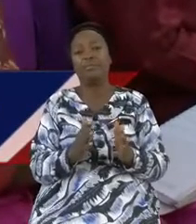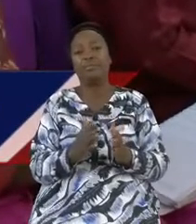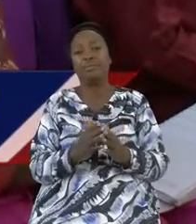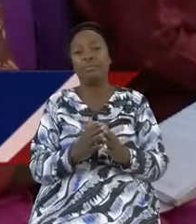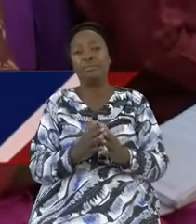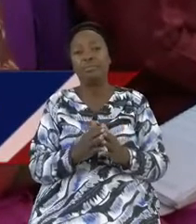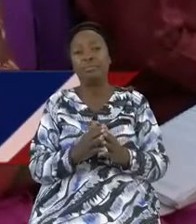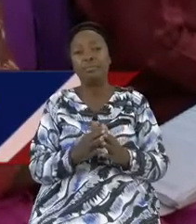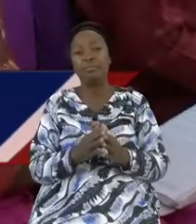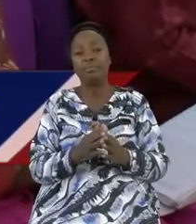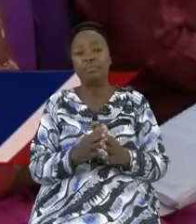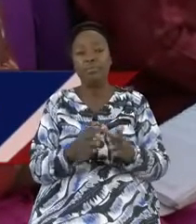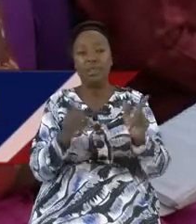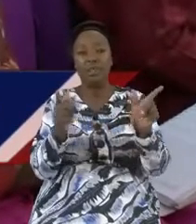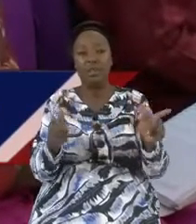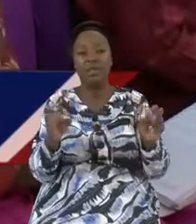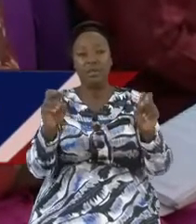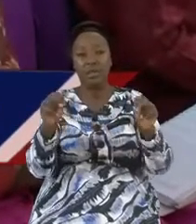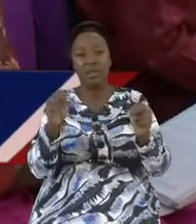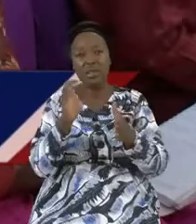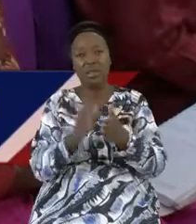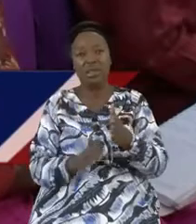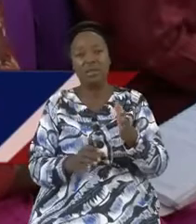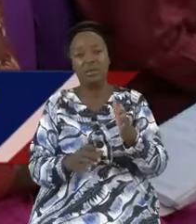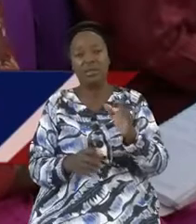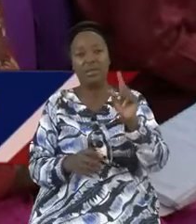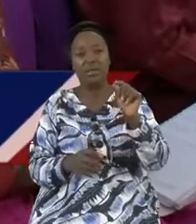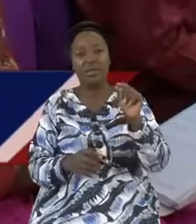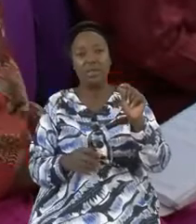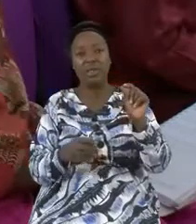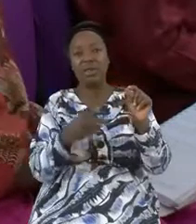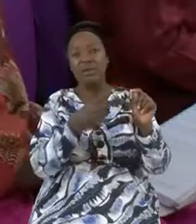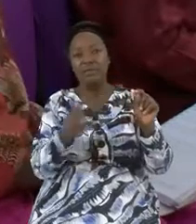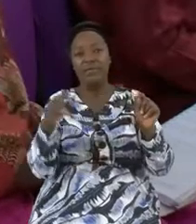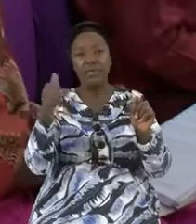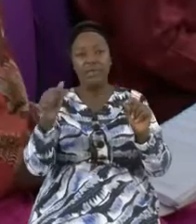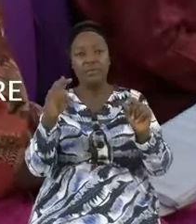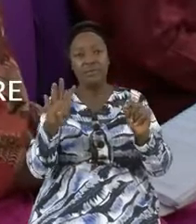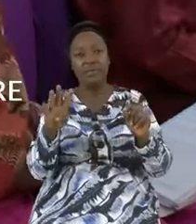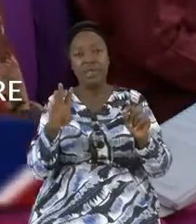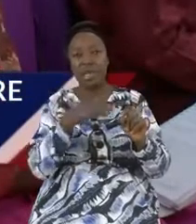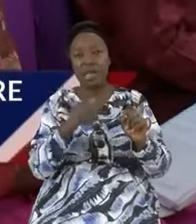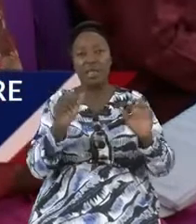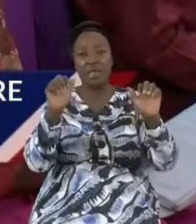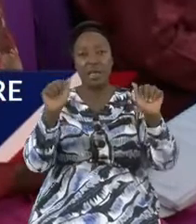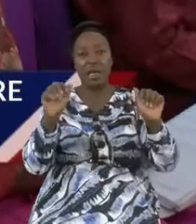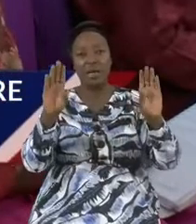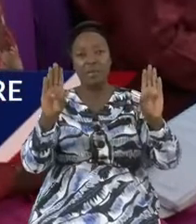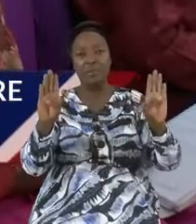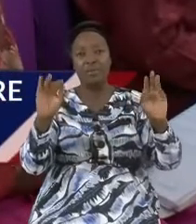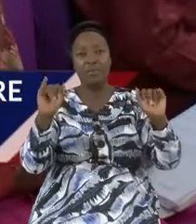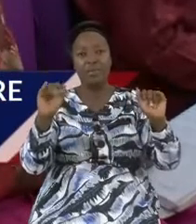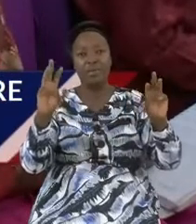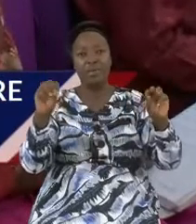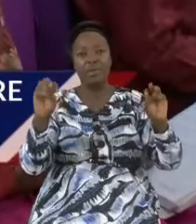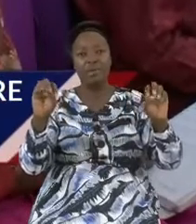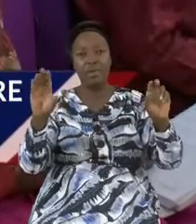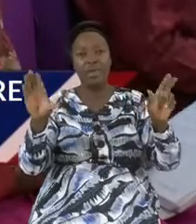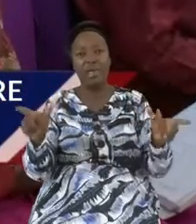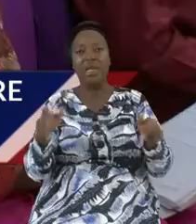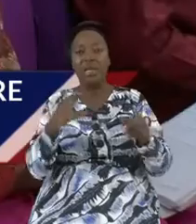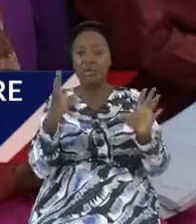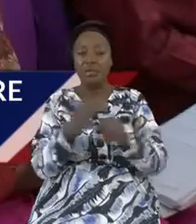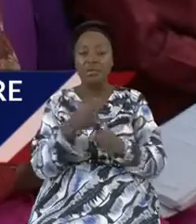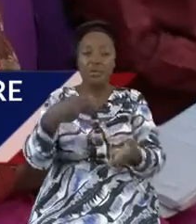to Genesis chapter 20, reading from verse 14. And Abimelech took sheep